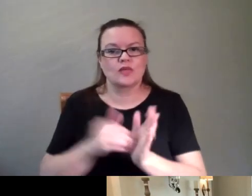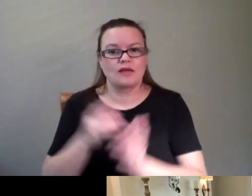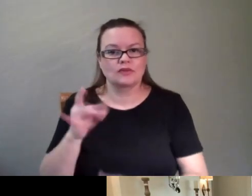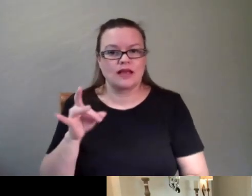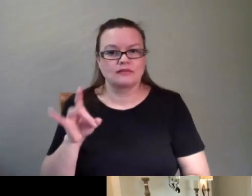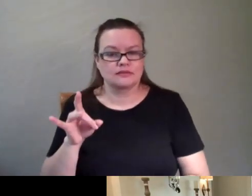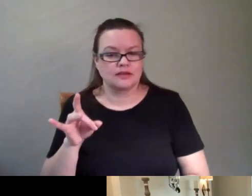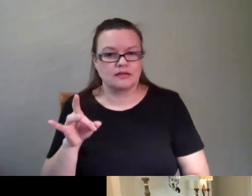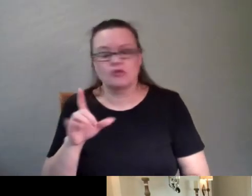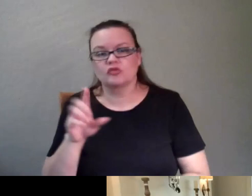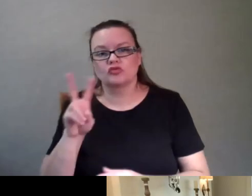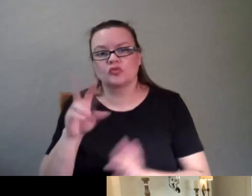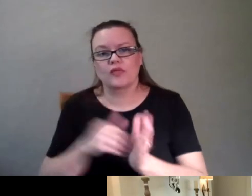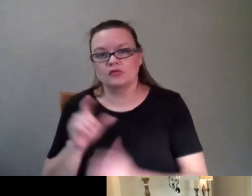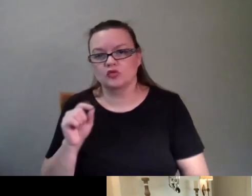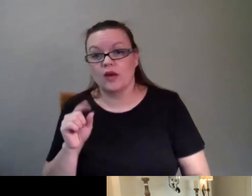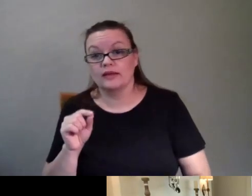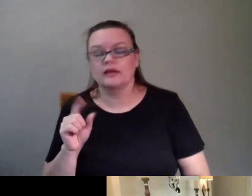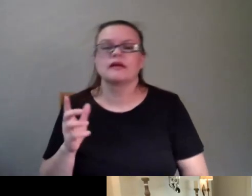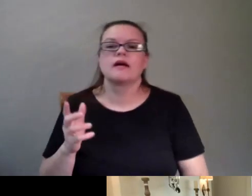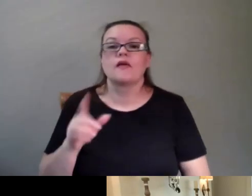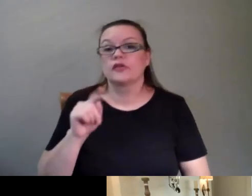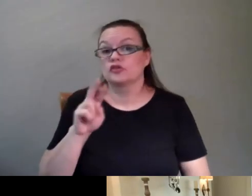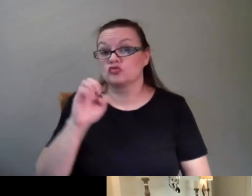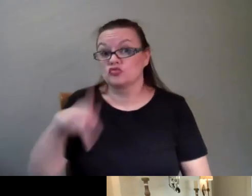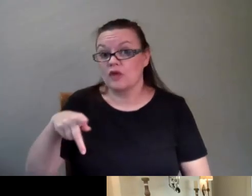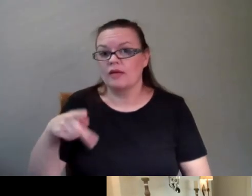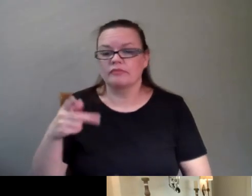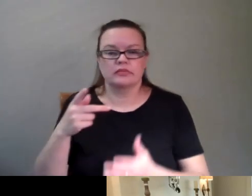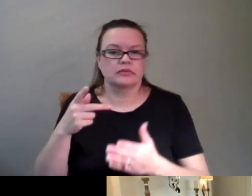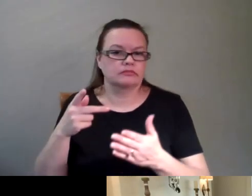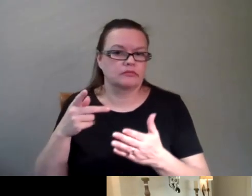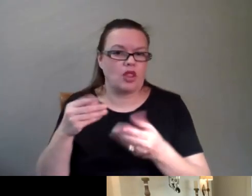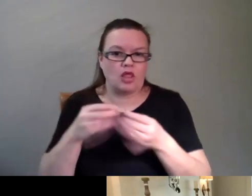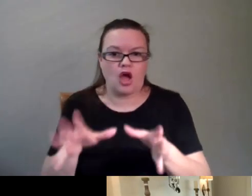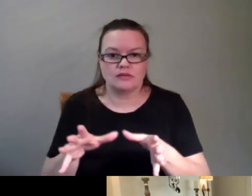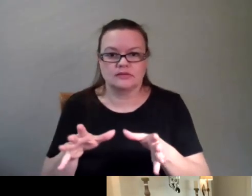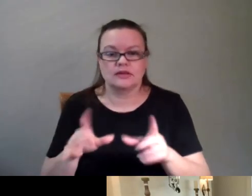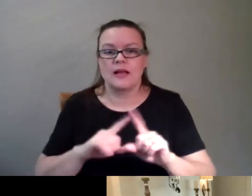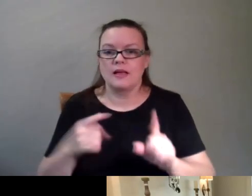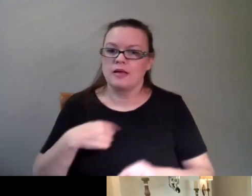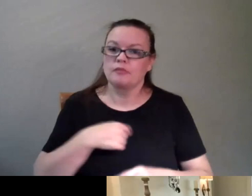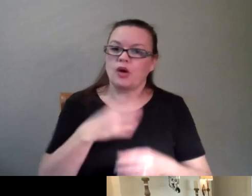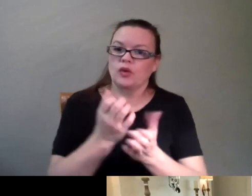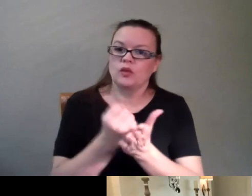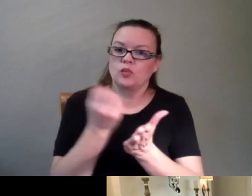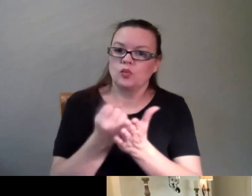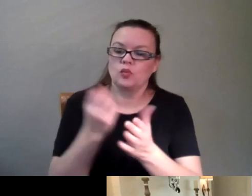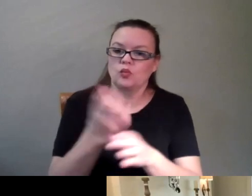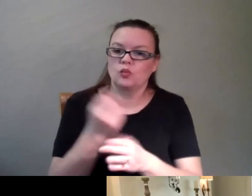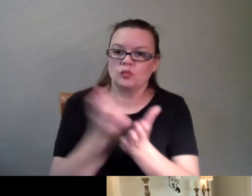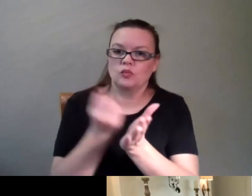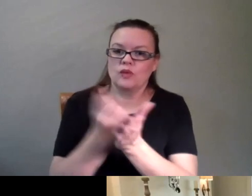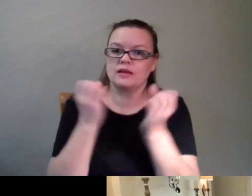in 2020 was even though Trump went down, we actually won a lot of congressional seats, mainly